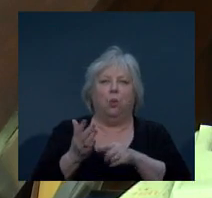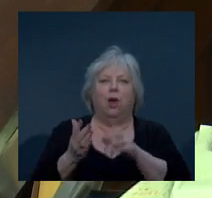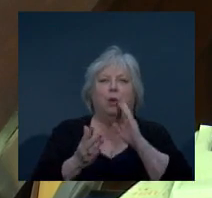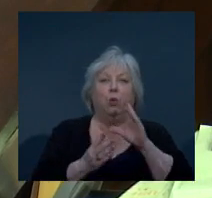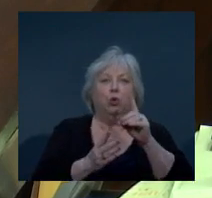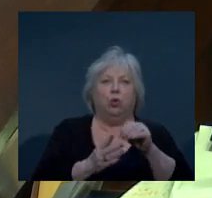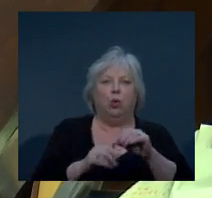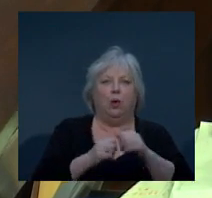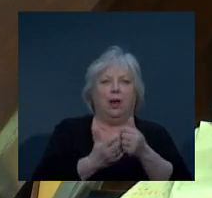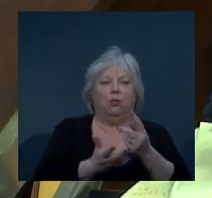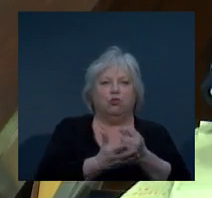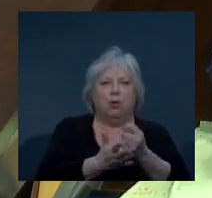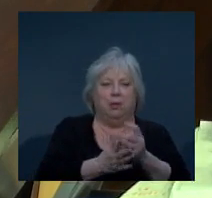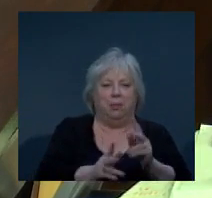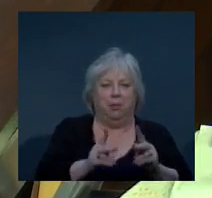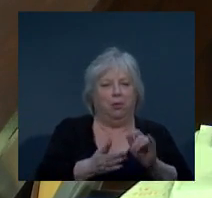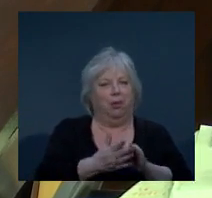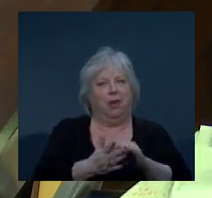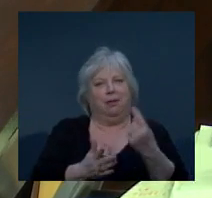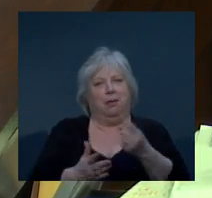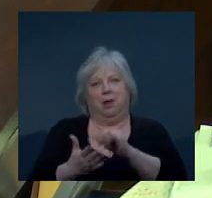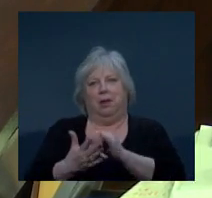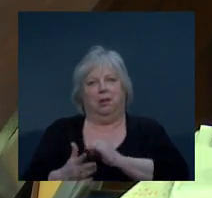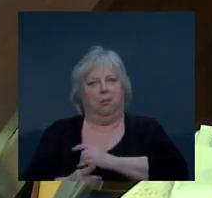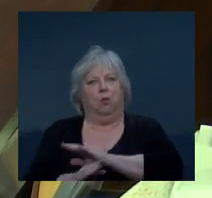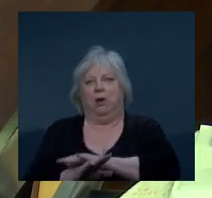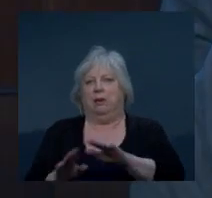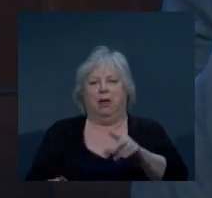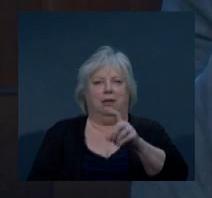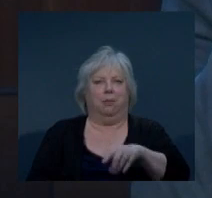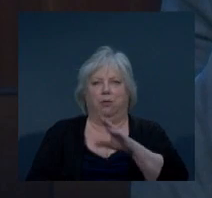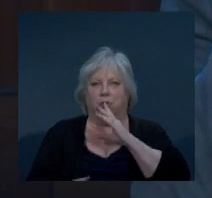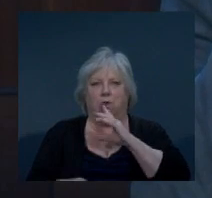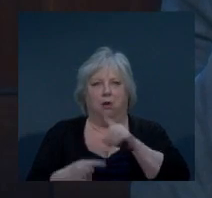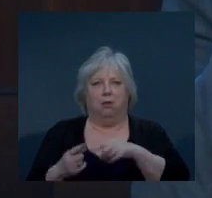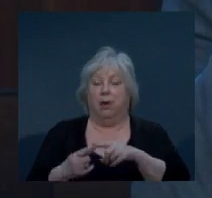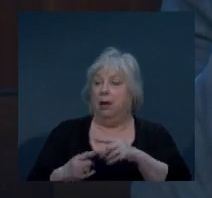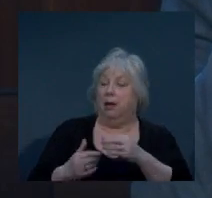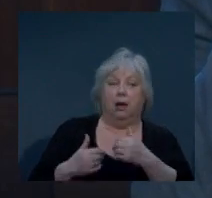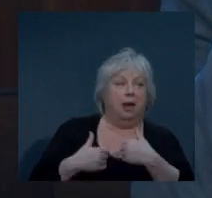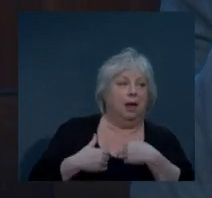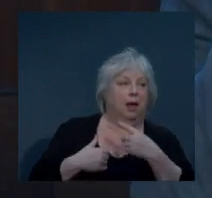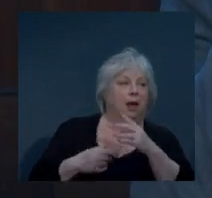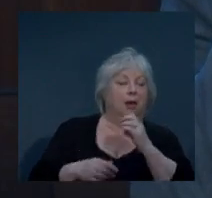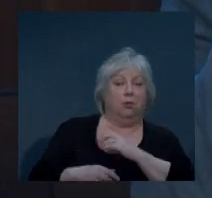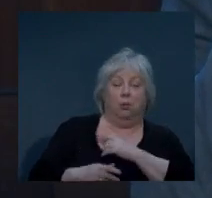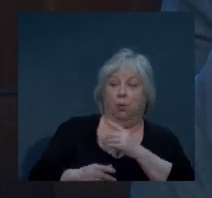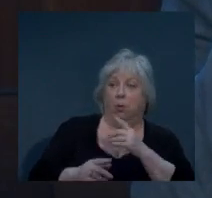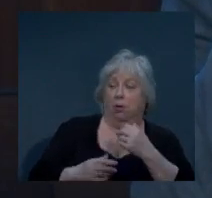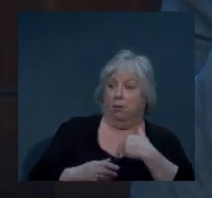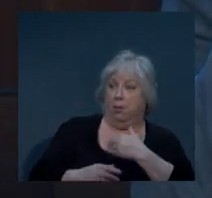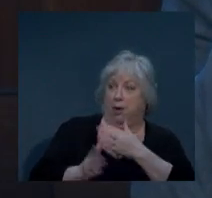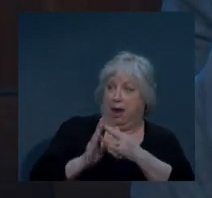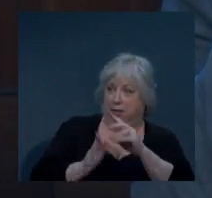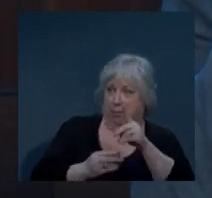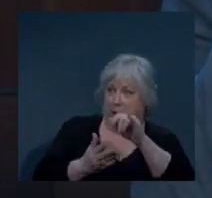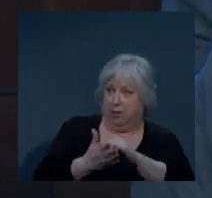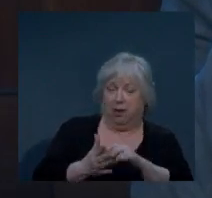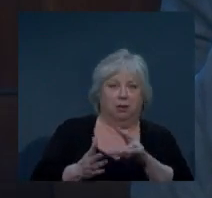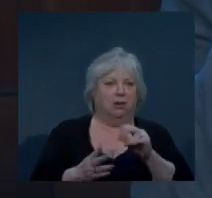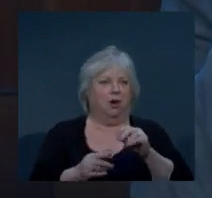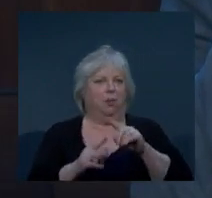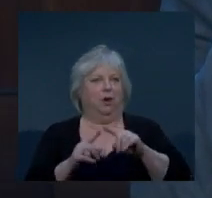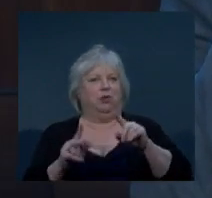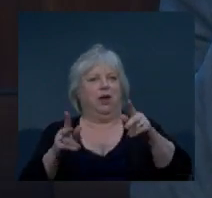to do in treating people is something that the board is not supposed to talk about. Has a board member asked about that question yet? No, but you've already